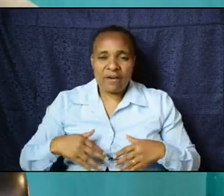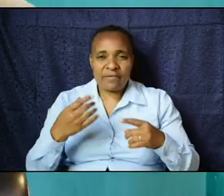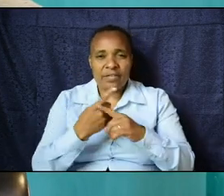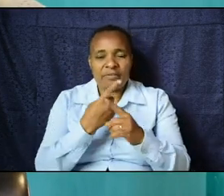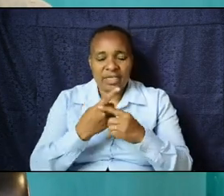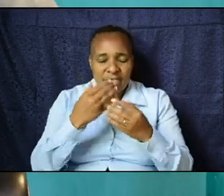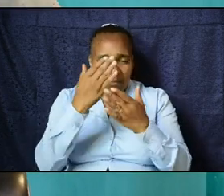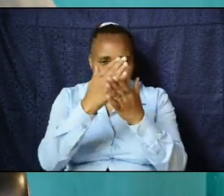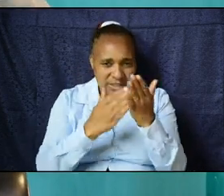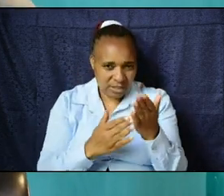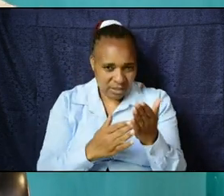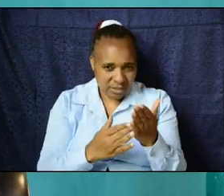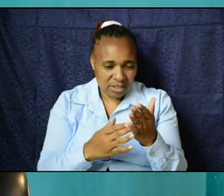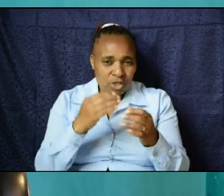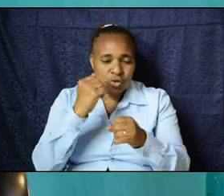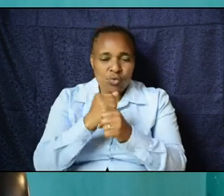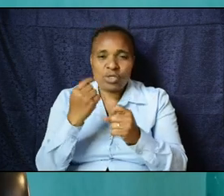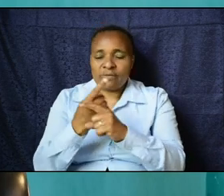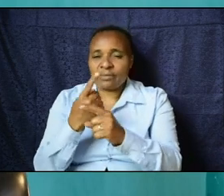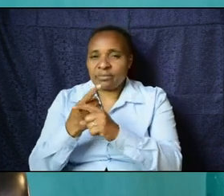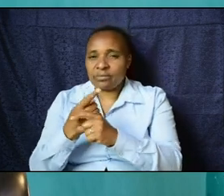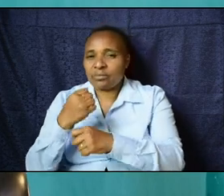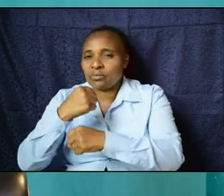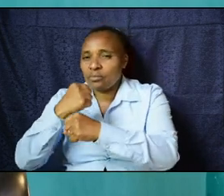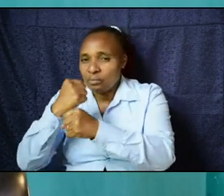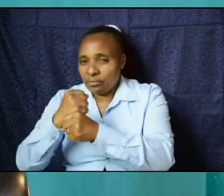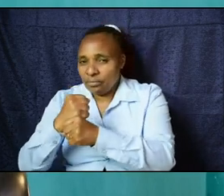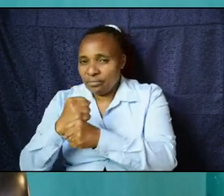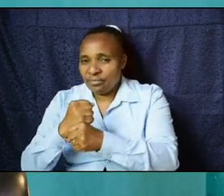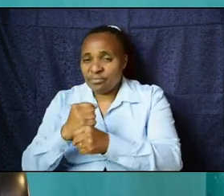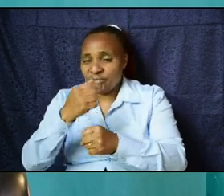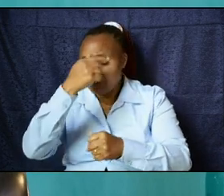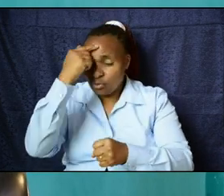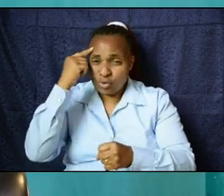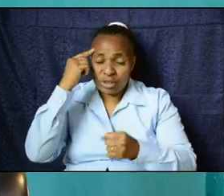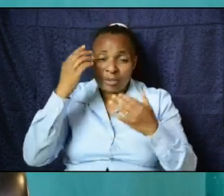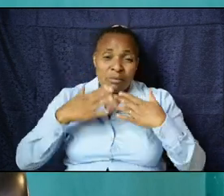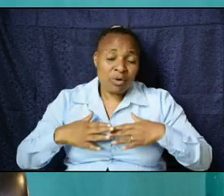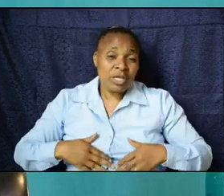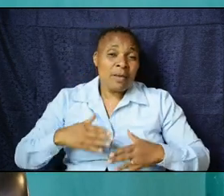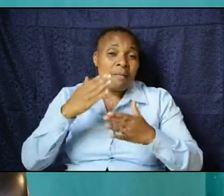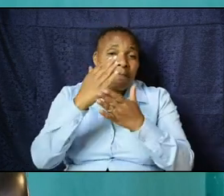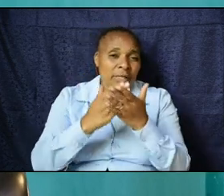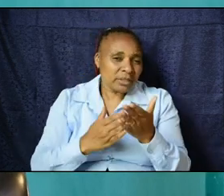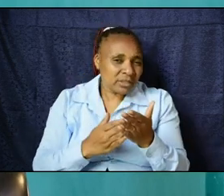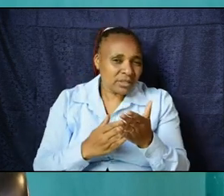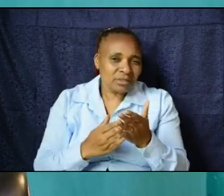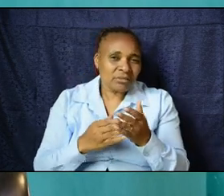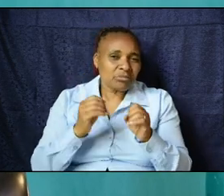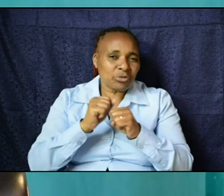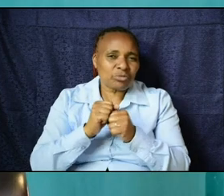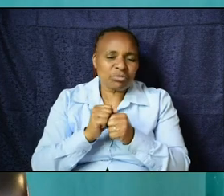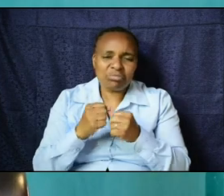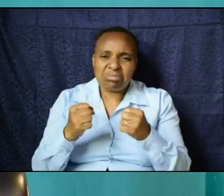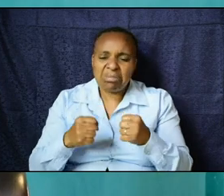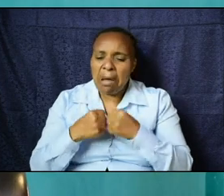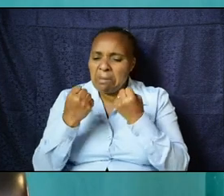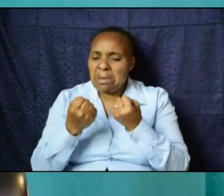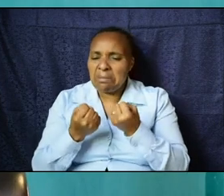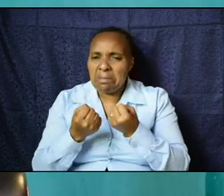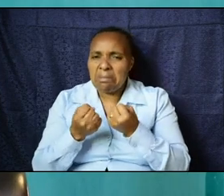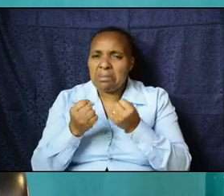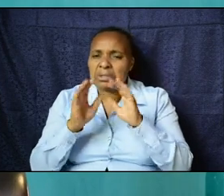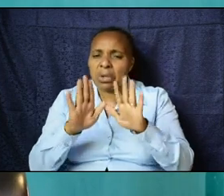the body has different parts, and they all do different functions. But just because the body parts might not really, they might clash at times, doesn't mean that they